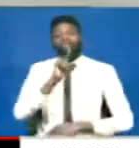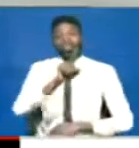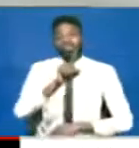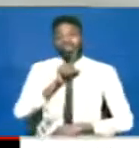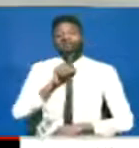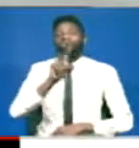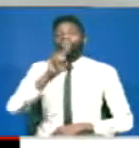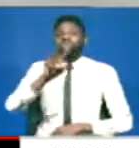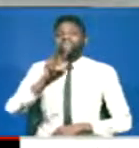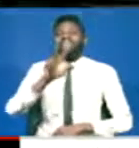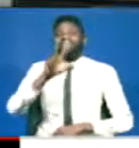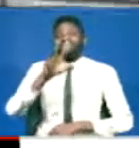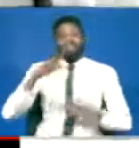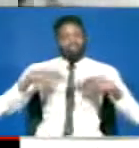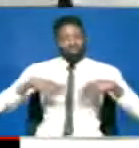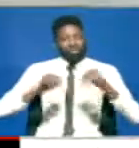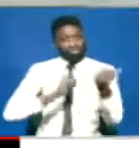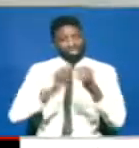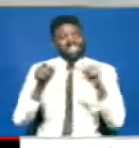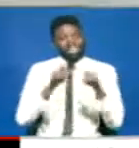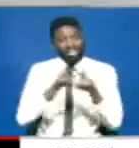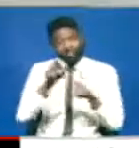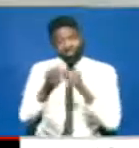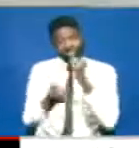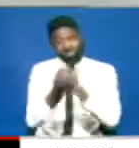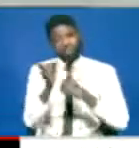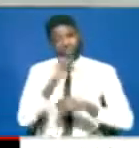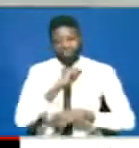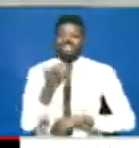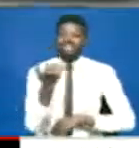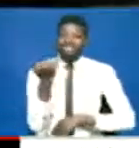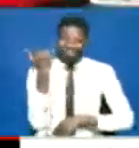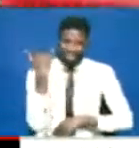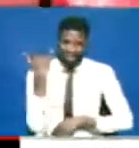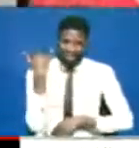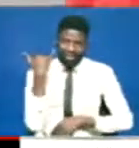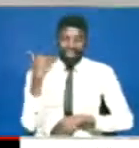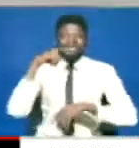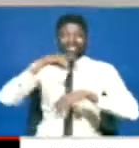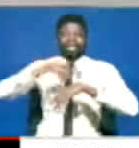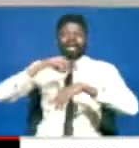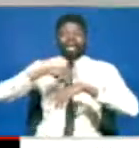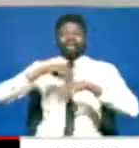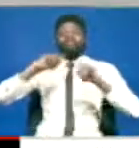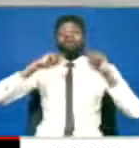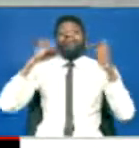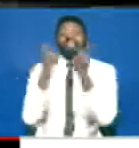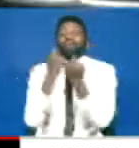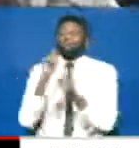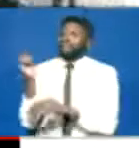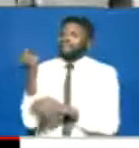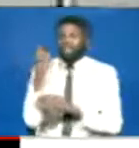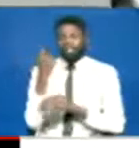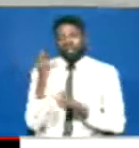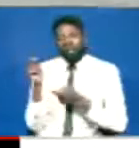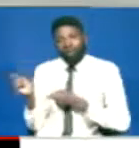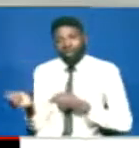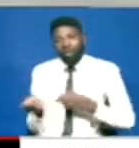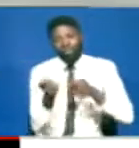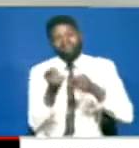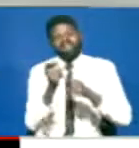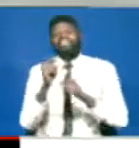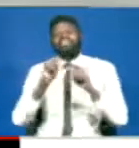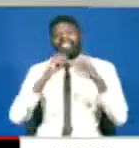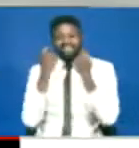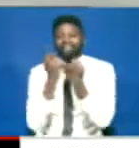123 athletes. Rightfully, as you put it yesterday, it was time for Team Kenya, the hockey team, which for the first time